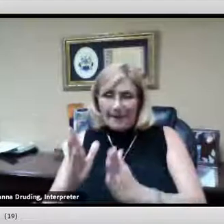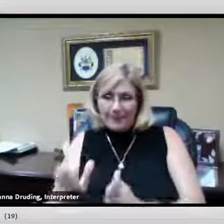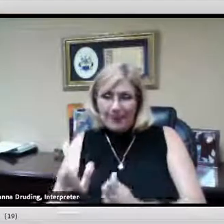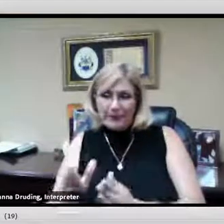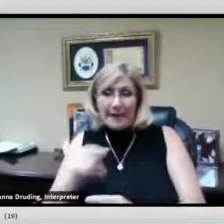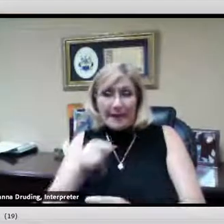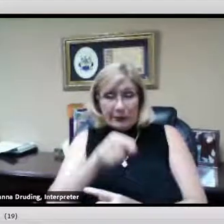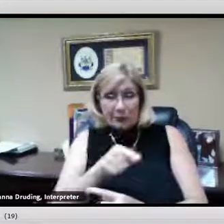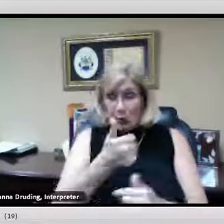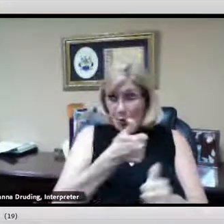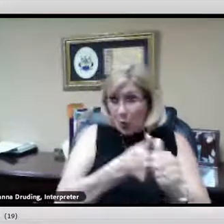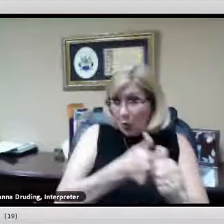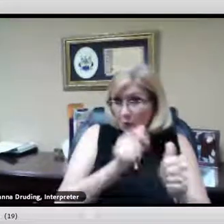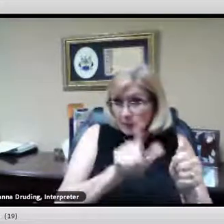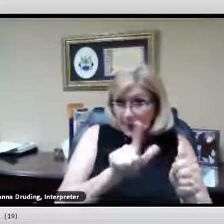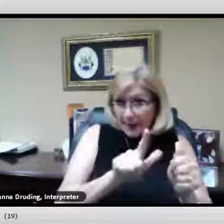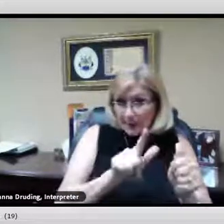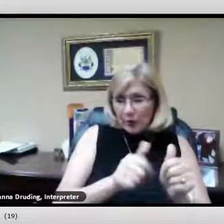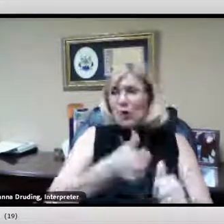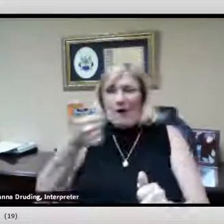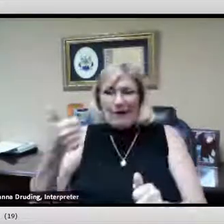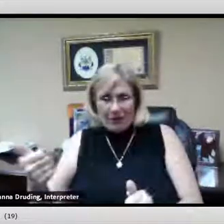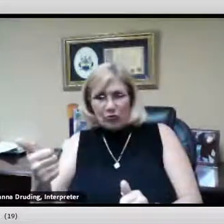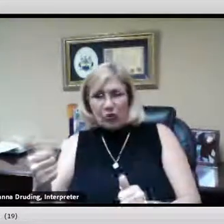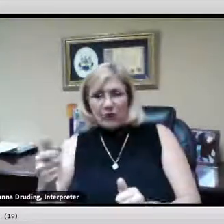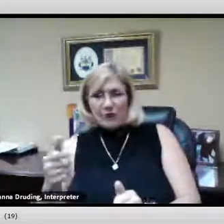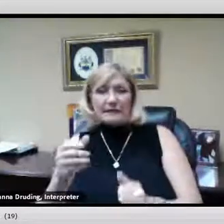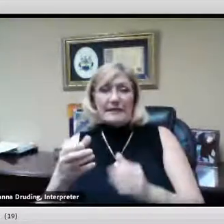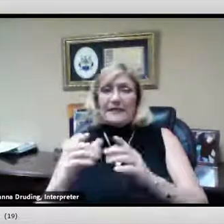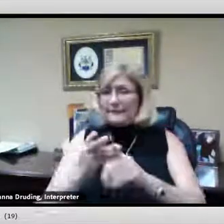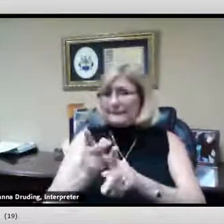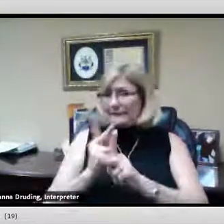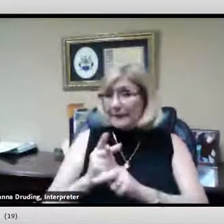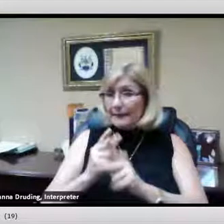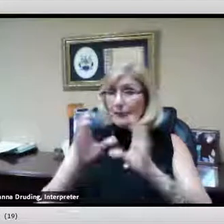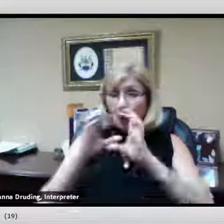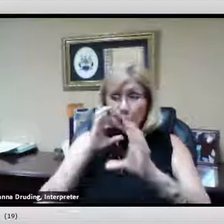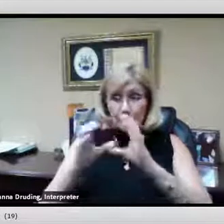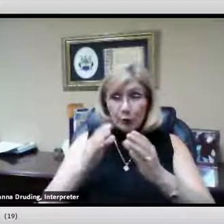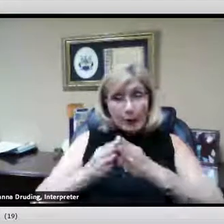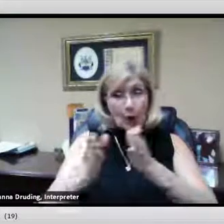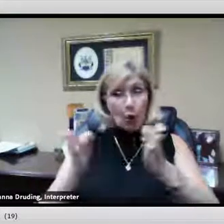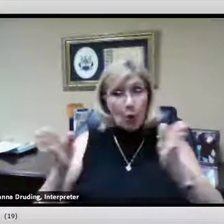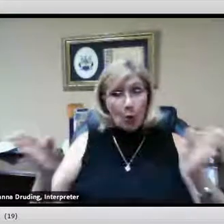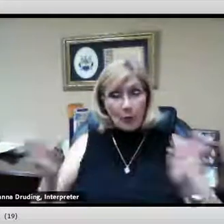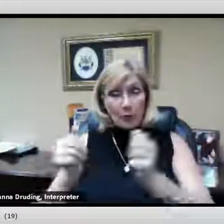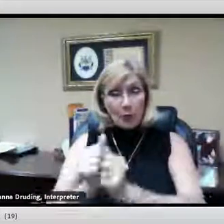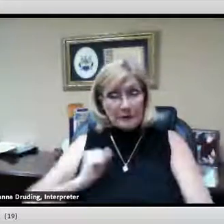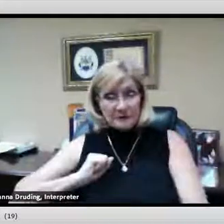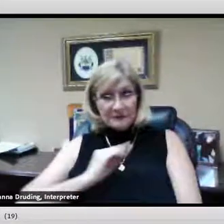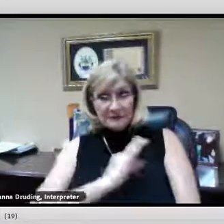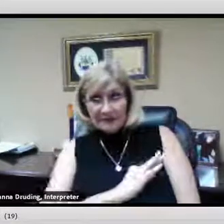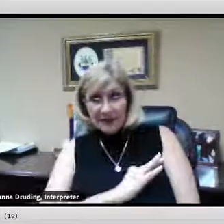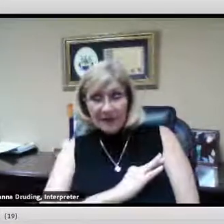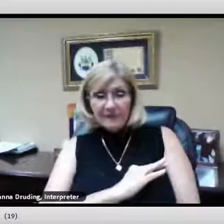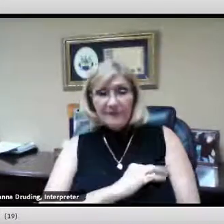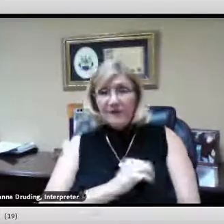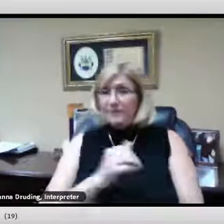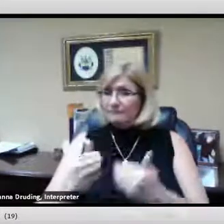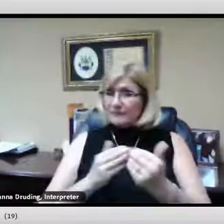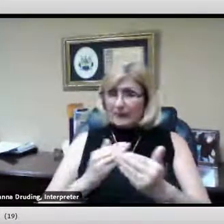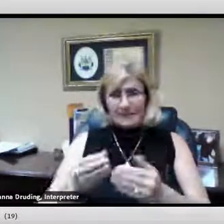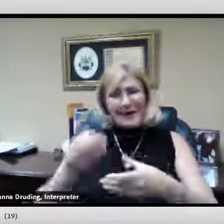other institutions. Keep communication open with your colleagues everywhere that you can find them, whether or